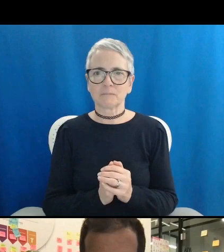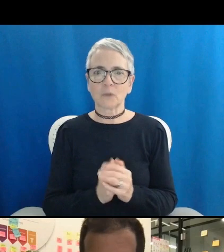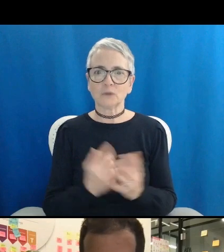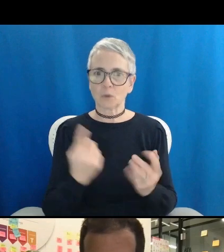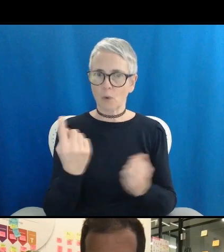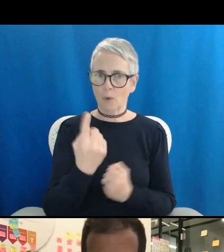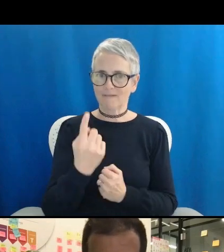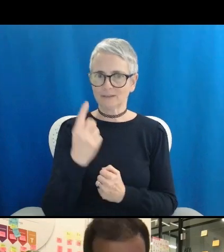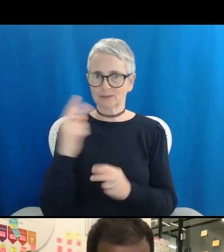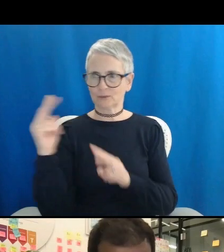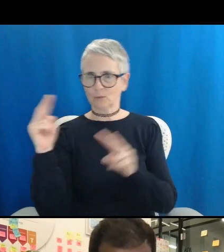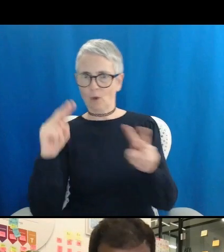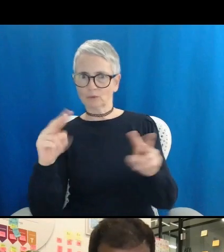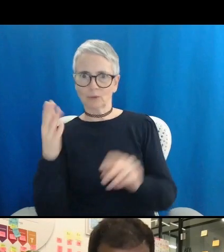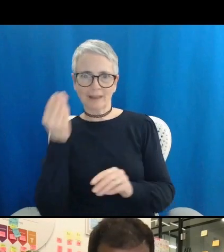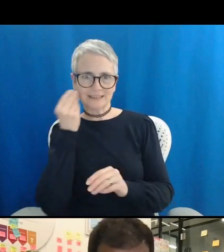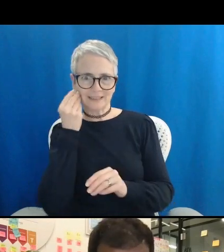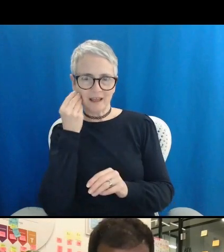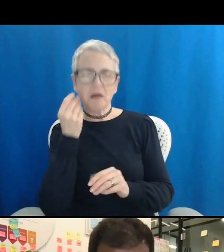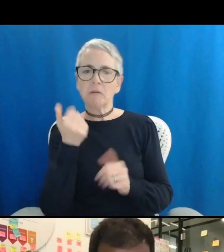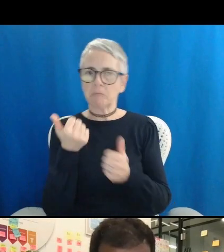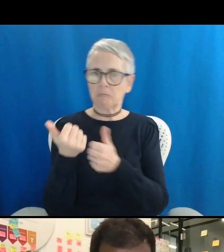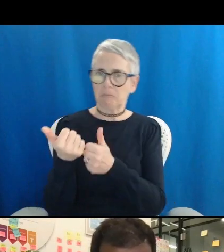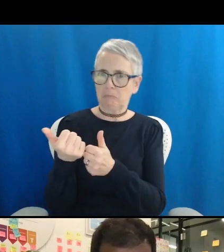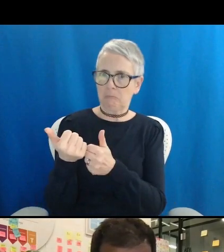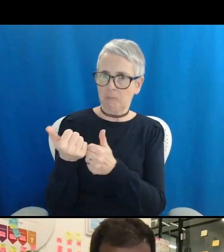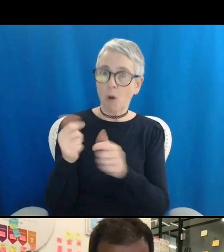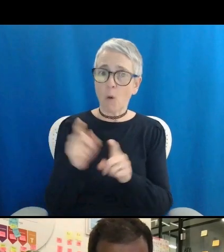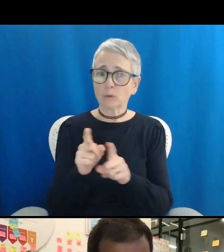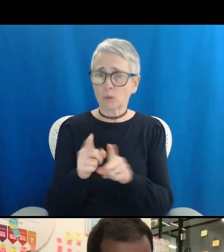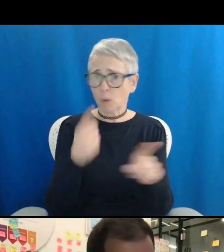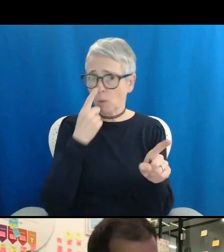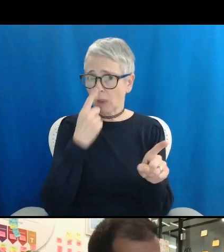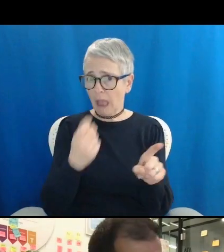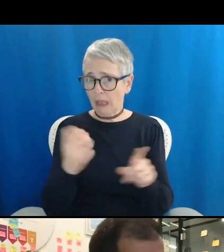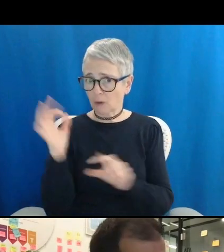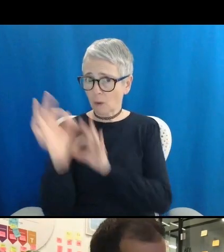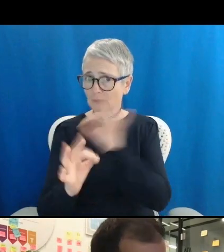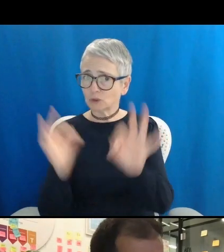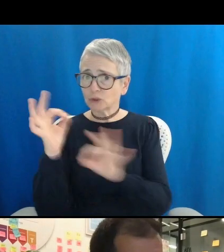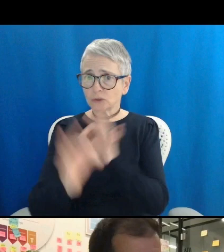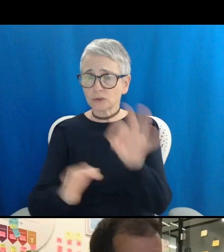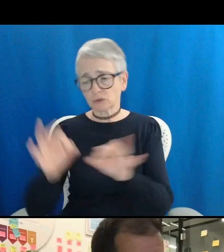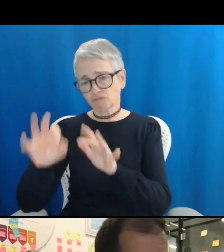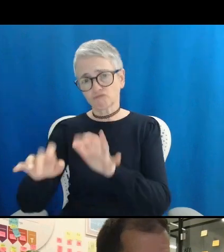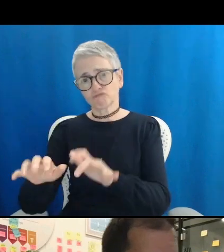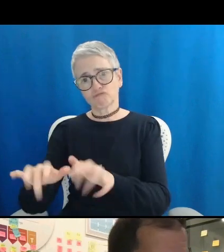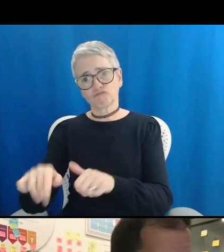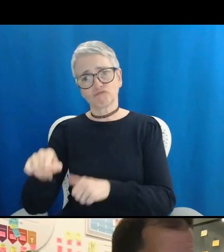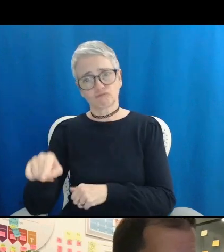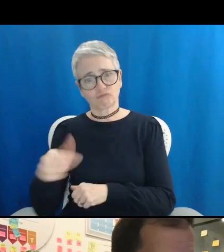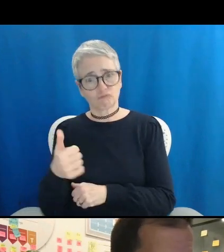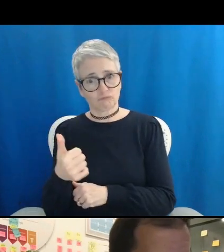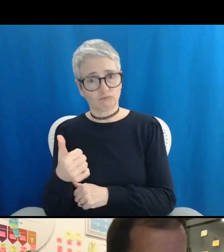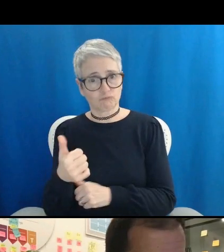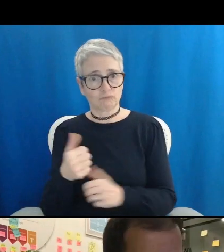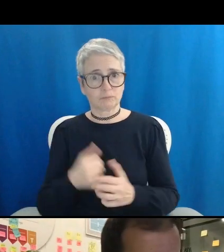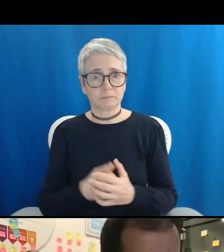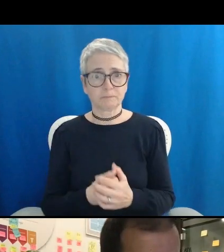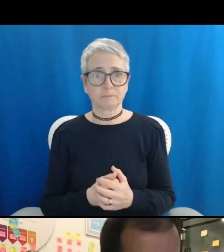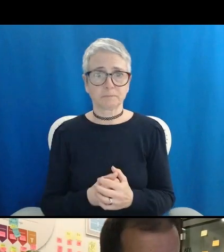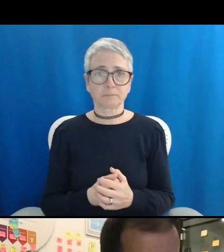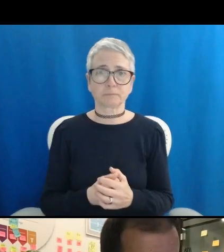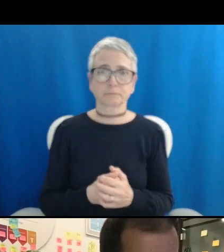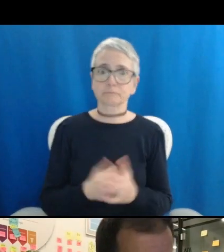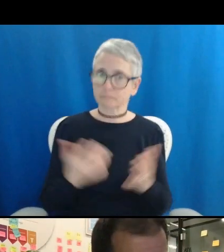to listen in, but also if you have an opportunity to ask questions to our panel today.